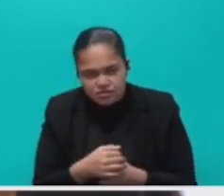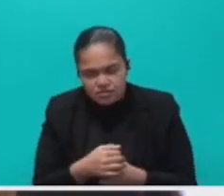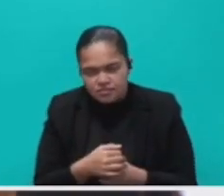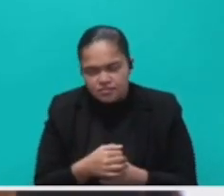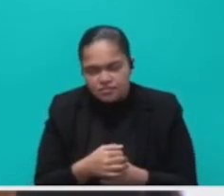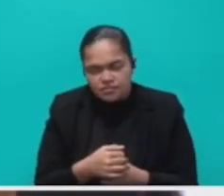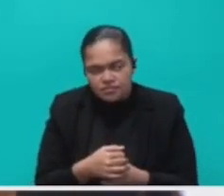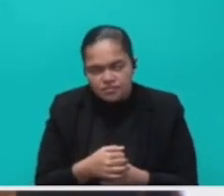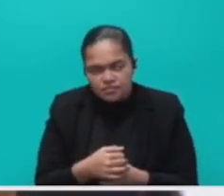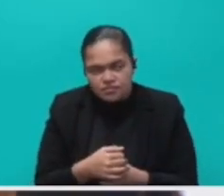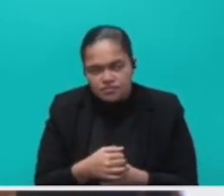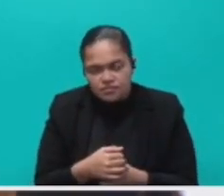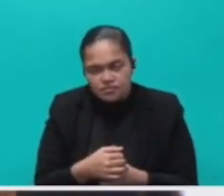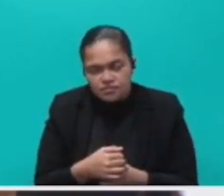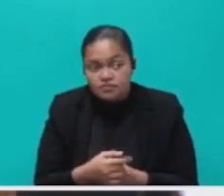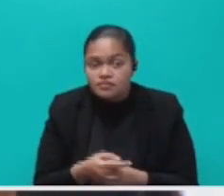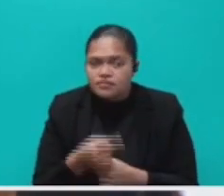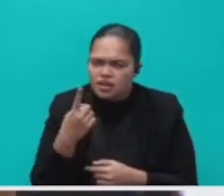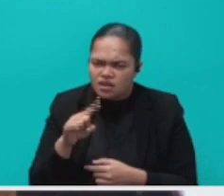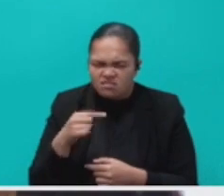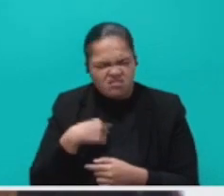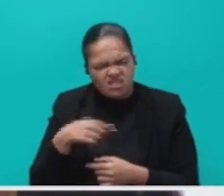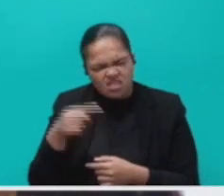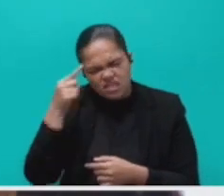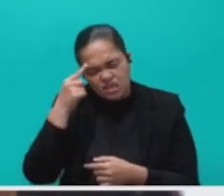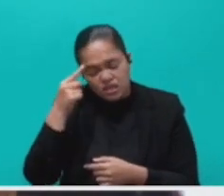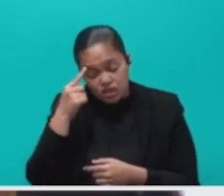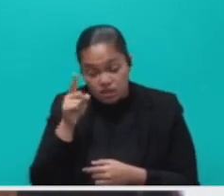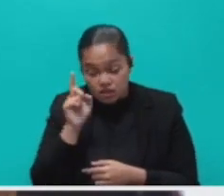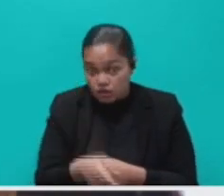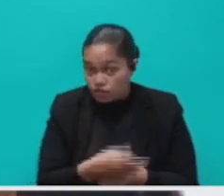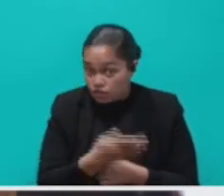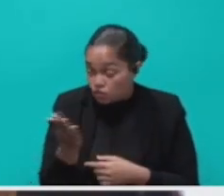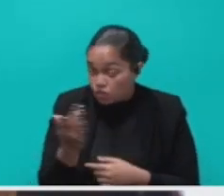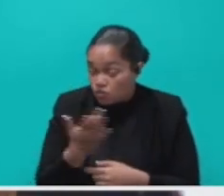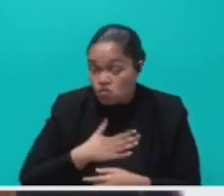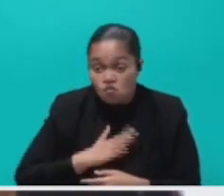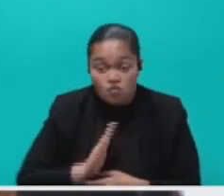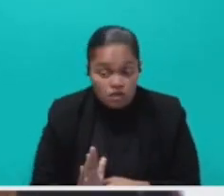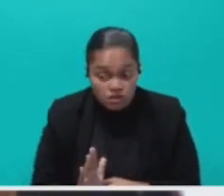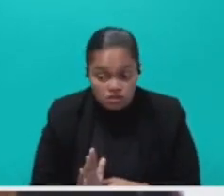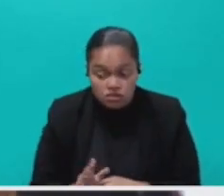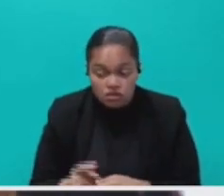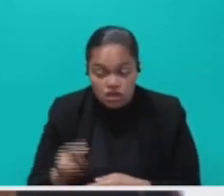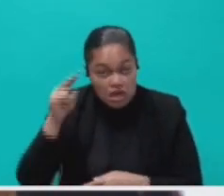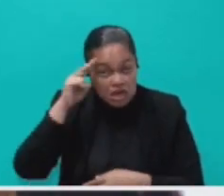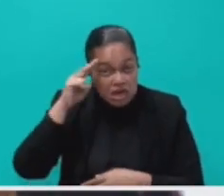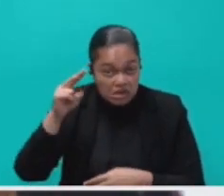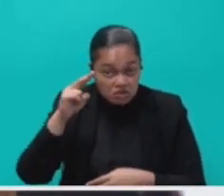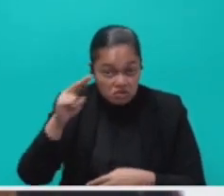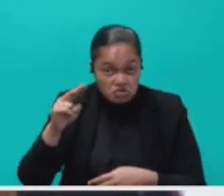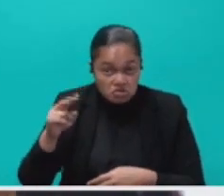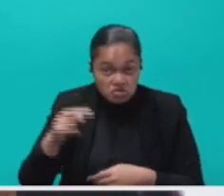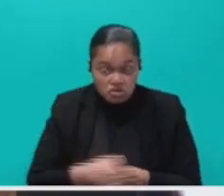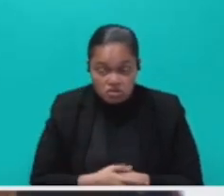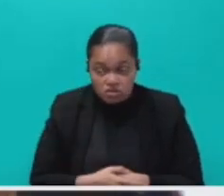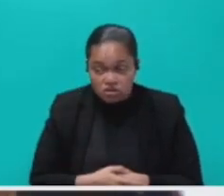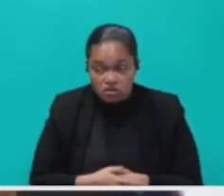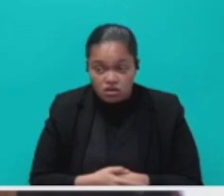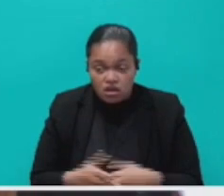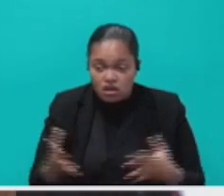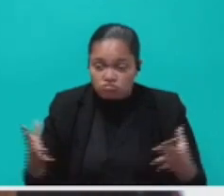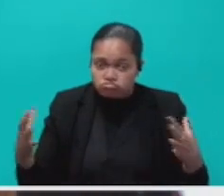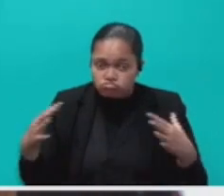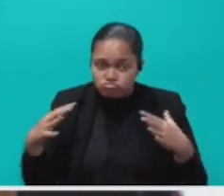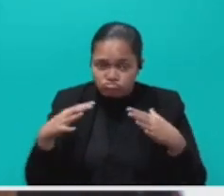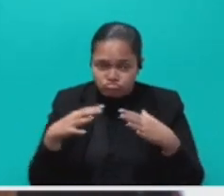ethno-nationalism. And I think that if we want our nation to come together